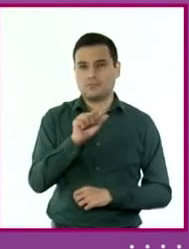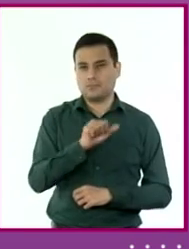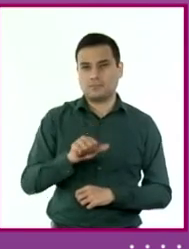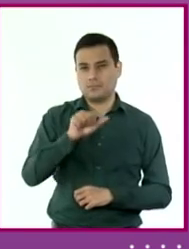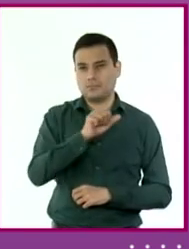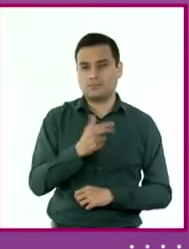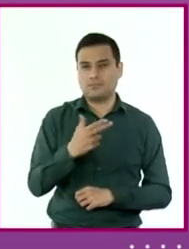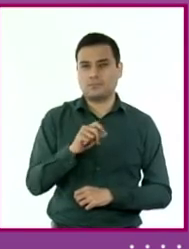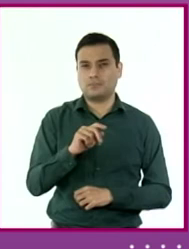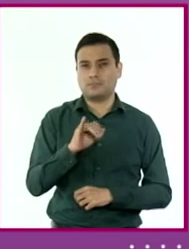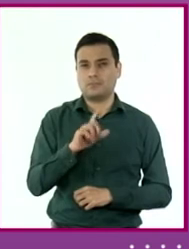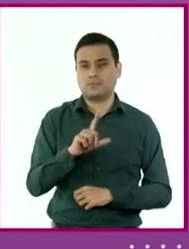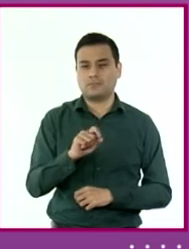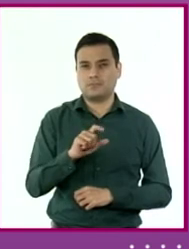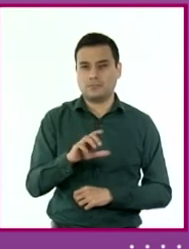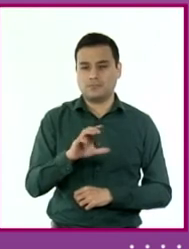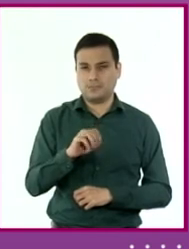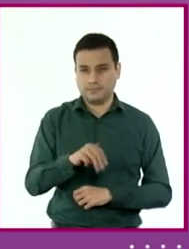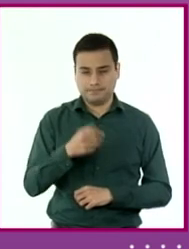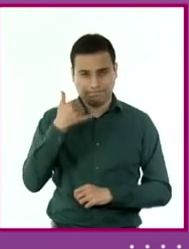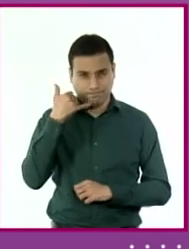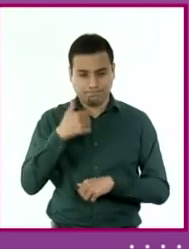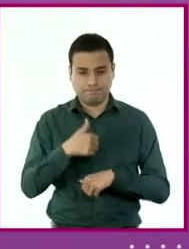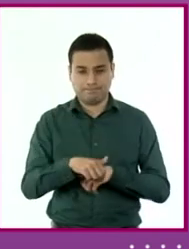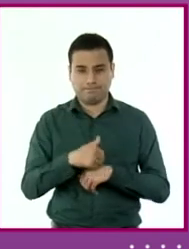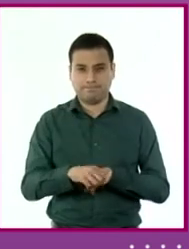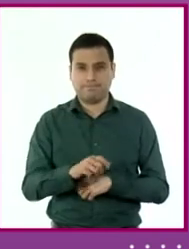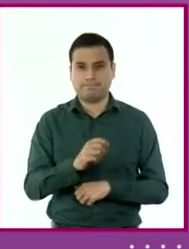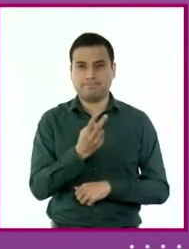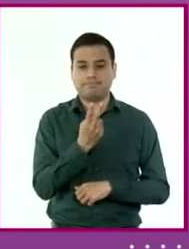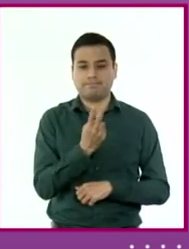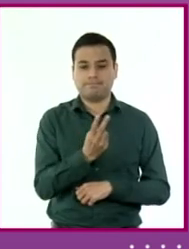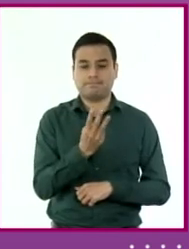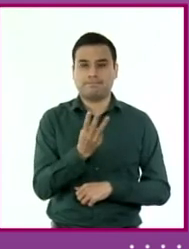diegon@hotmail.com. Telephone number,